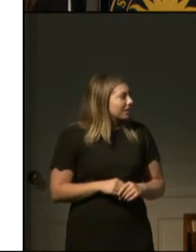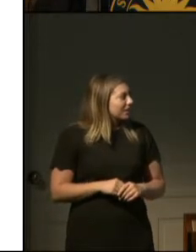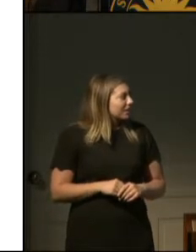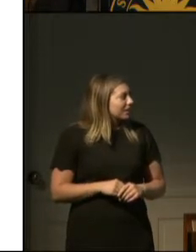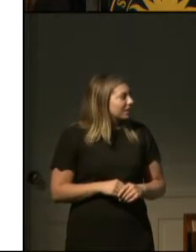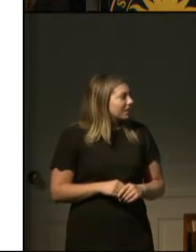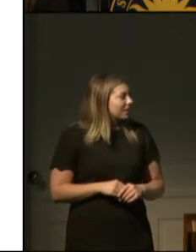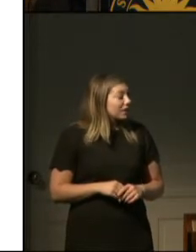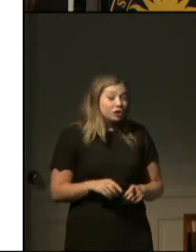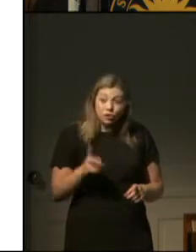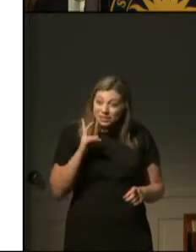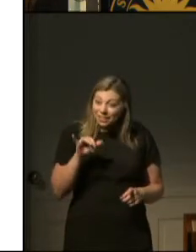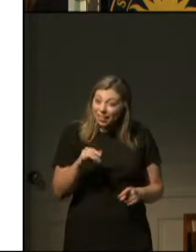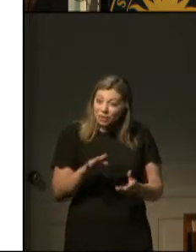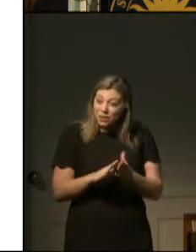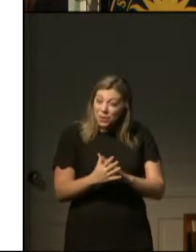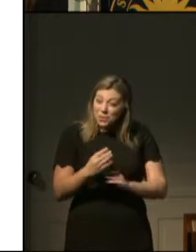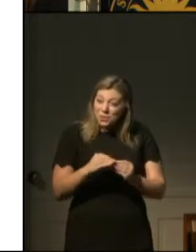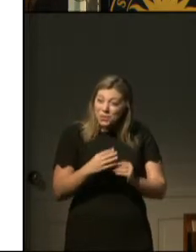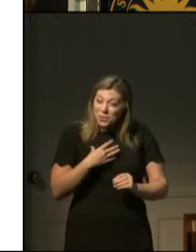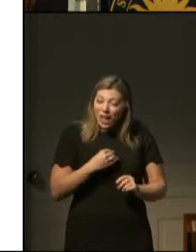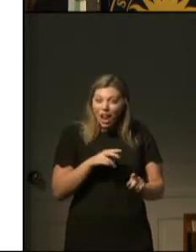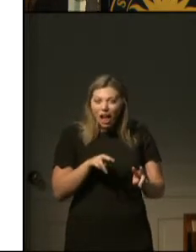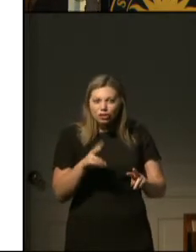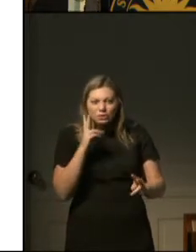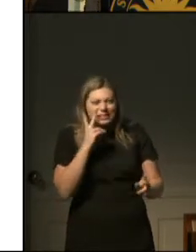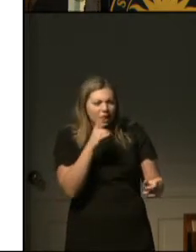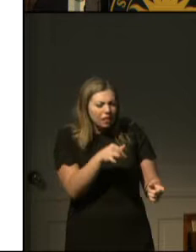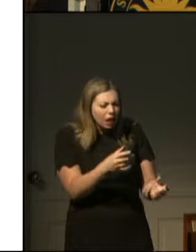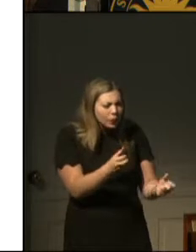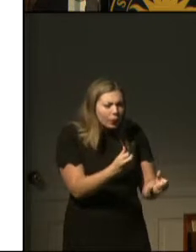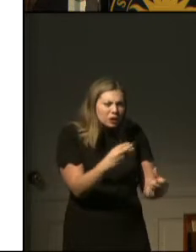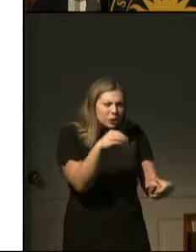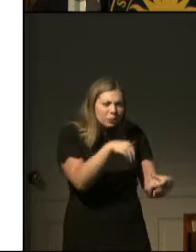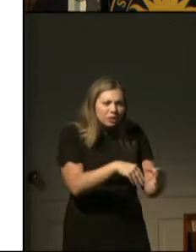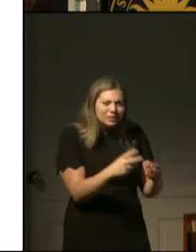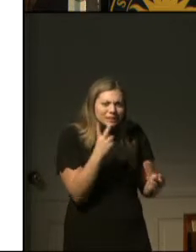Nothing. Because that one's warm. Take it out and put it in the cold.